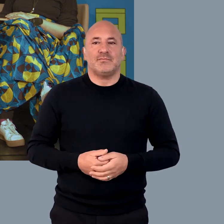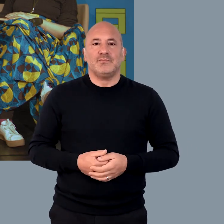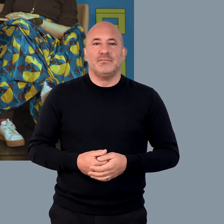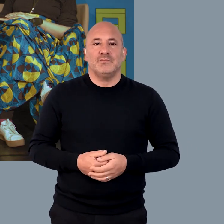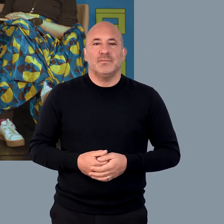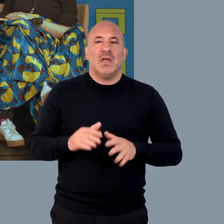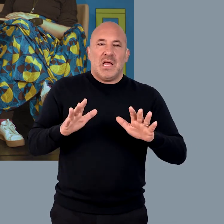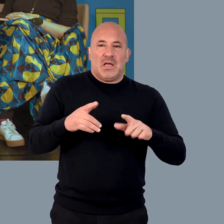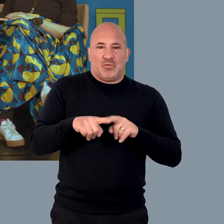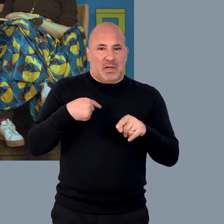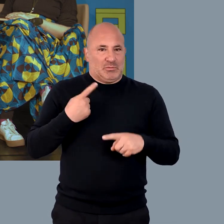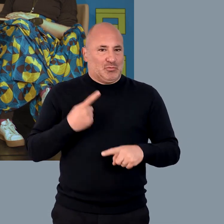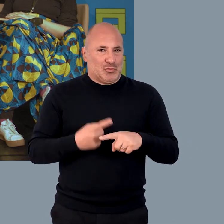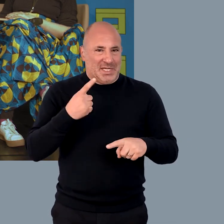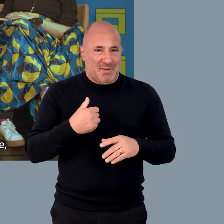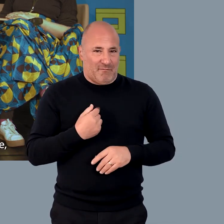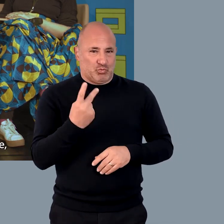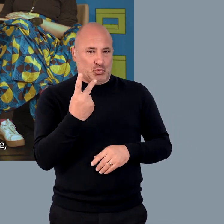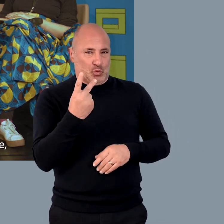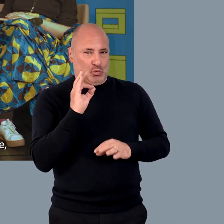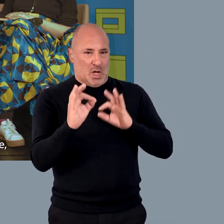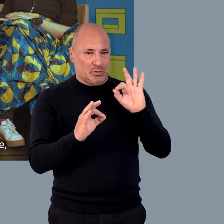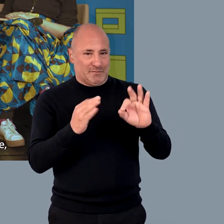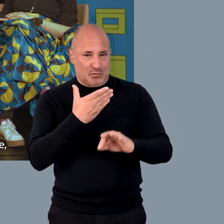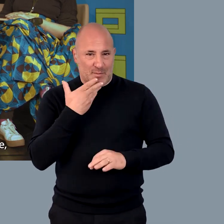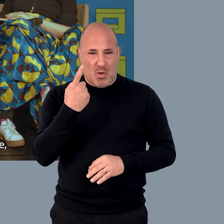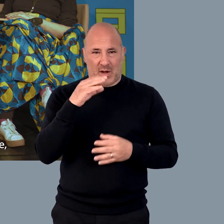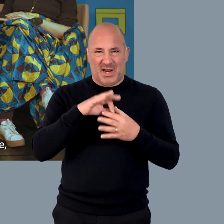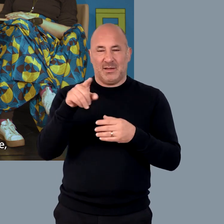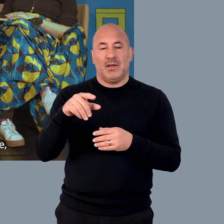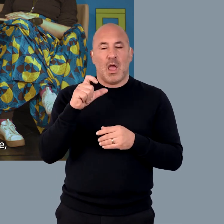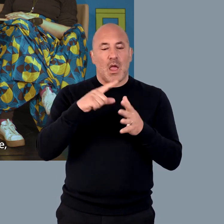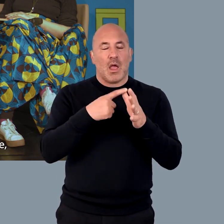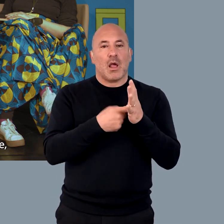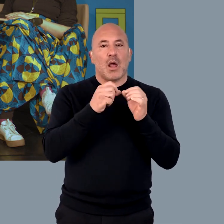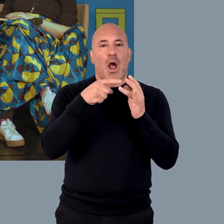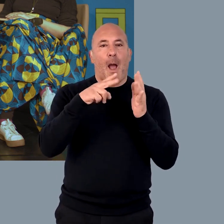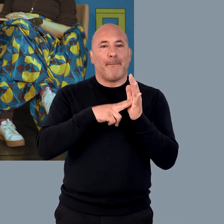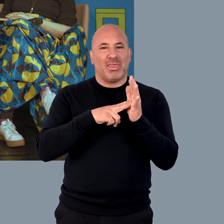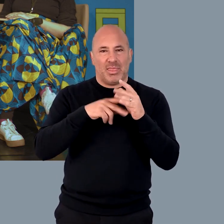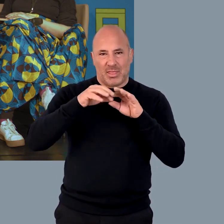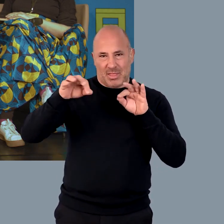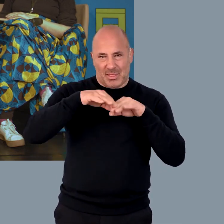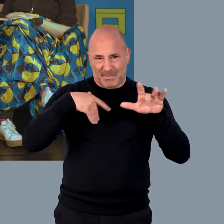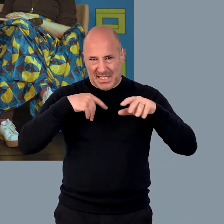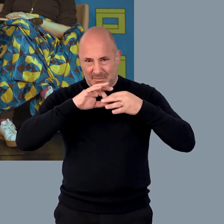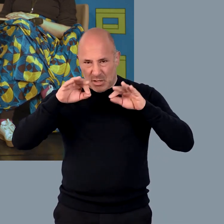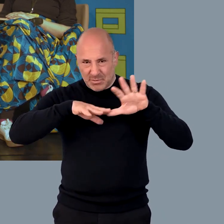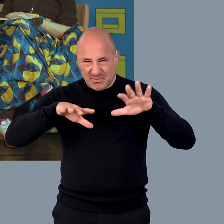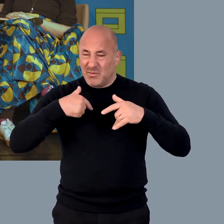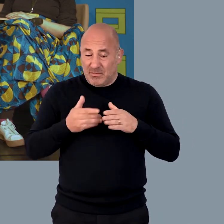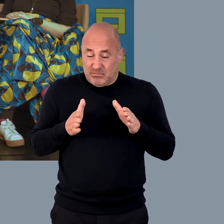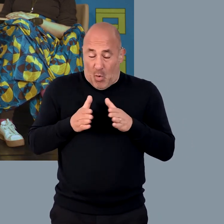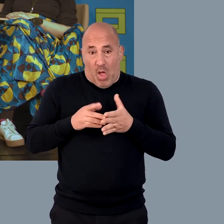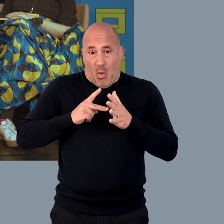this side, a few rows down. Yeah. Hi, I'm going to hopefully not take too much time, but I've got two questions, if I